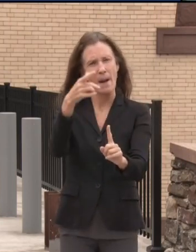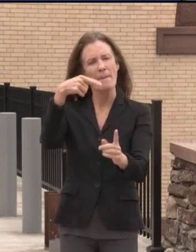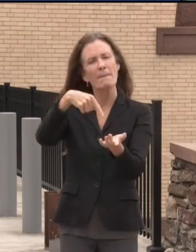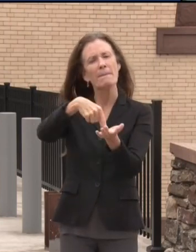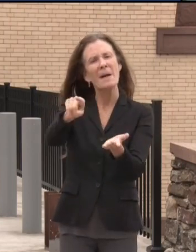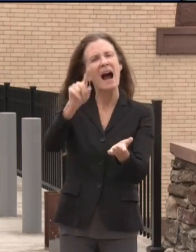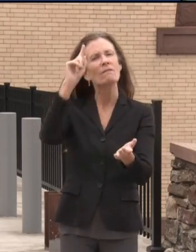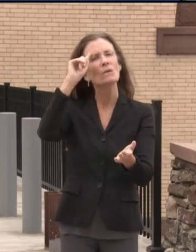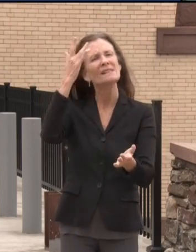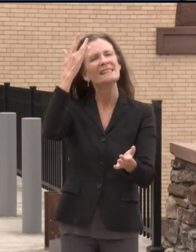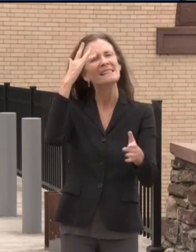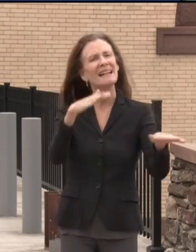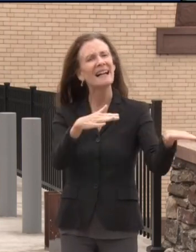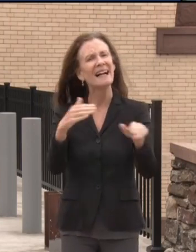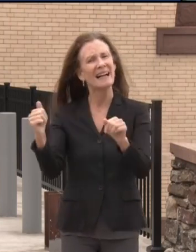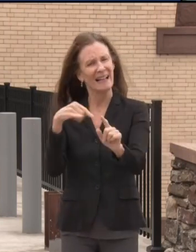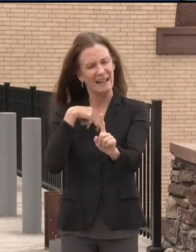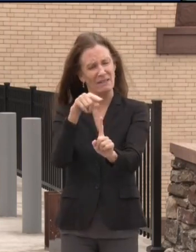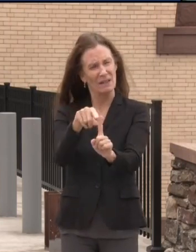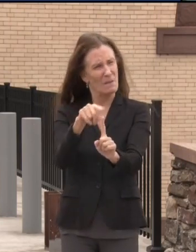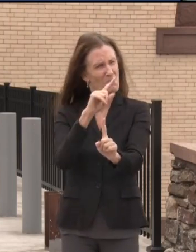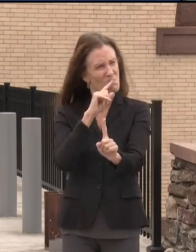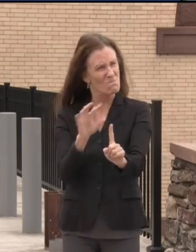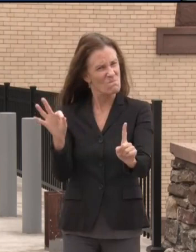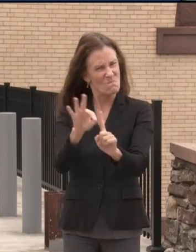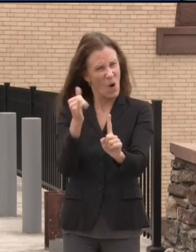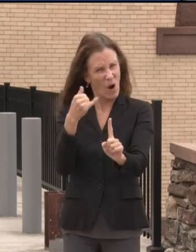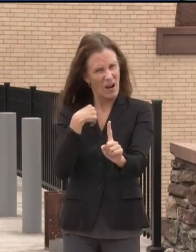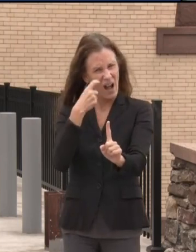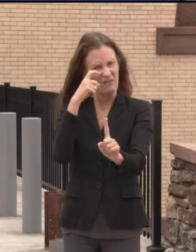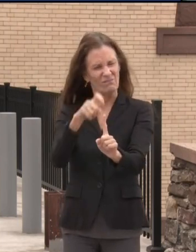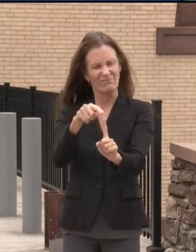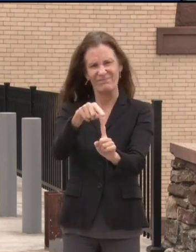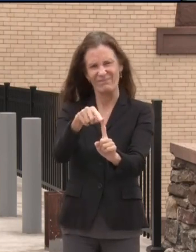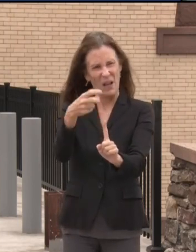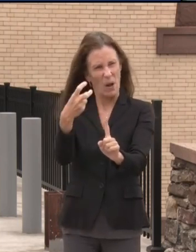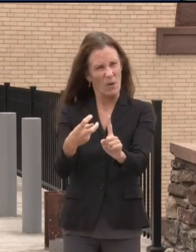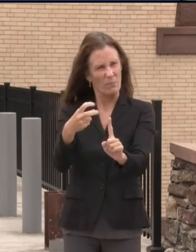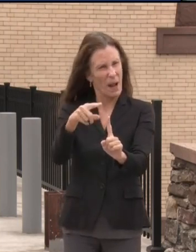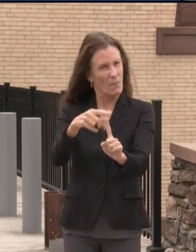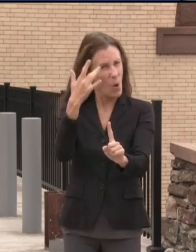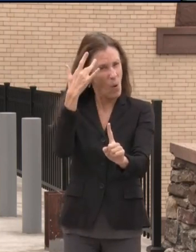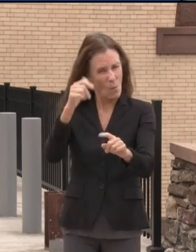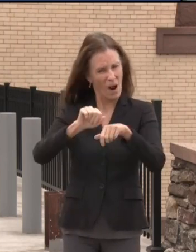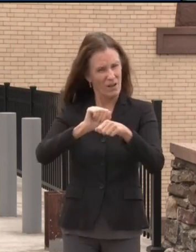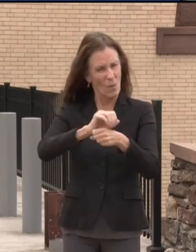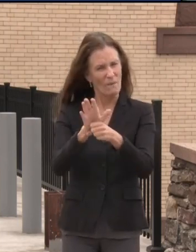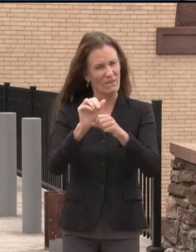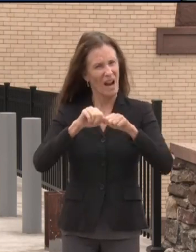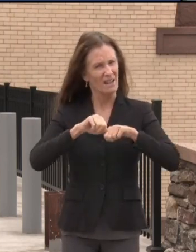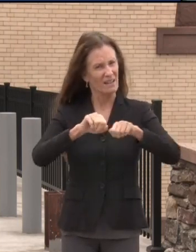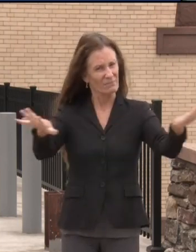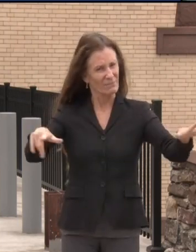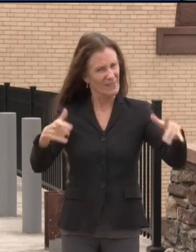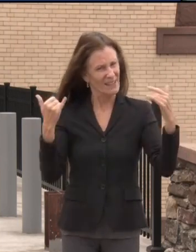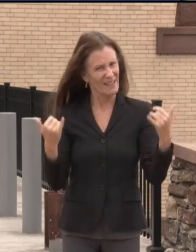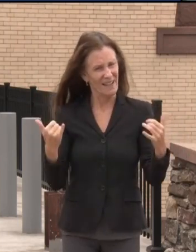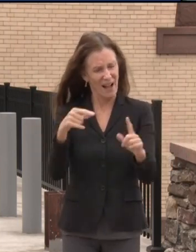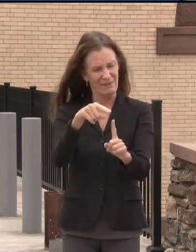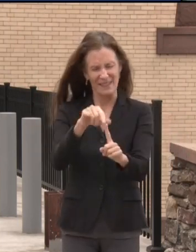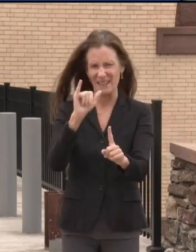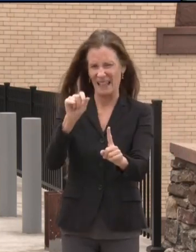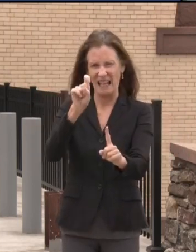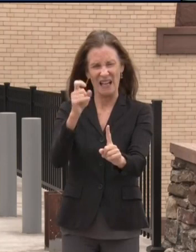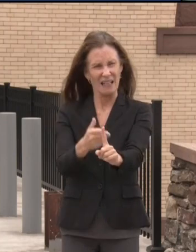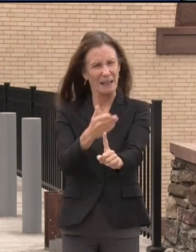now. And I think the COVID-19 pandemic has pointed out how much work we have to do. The absence of paid sick leave